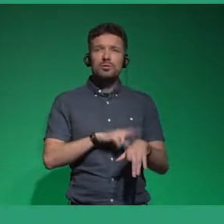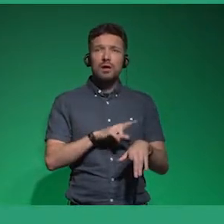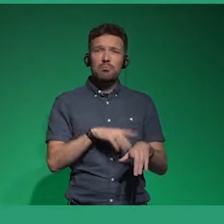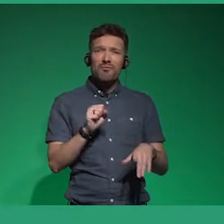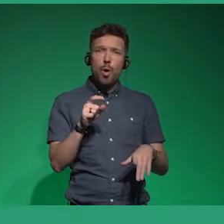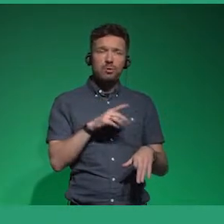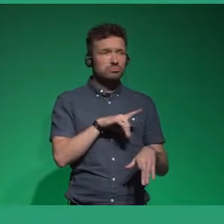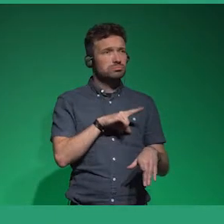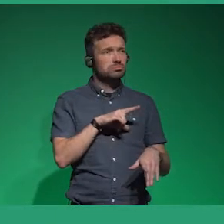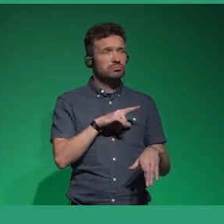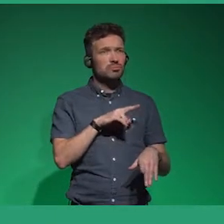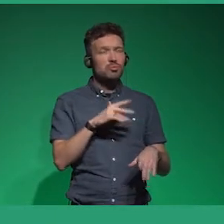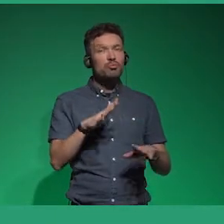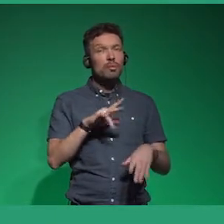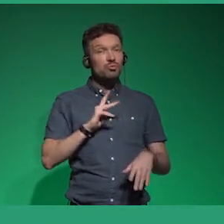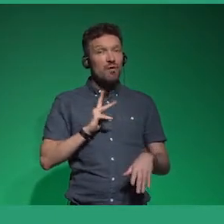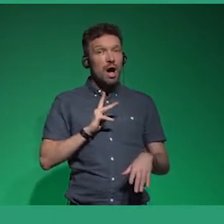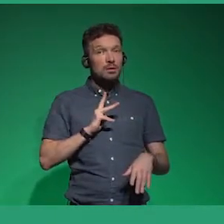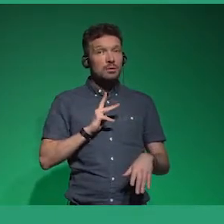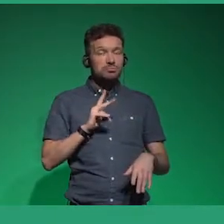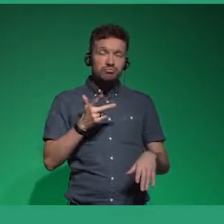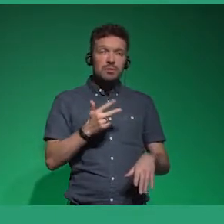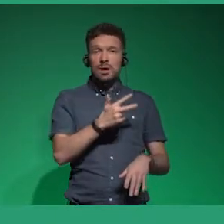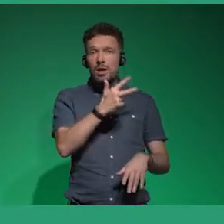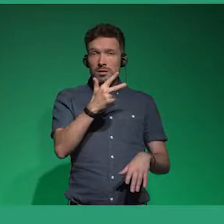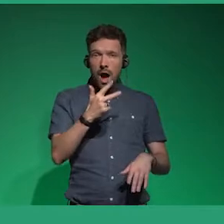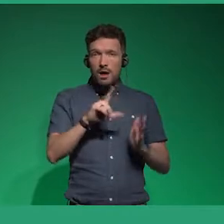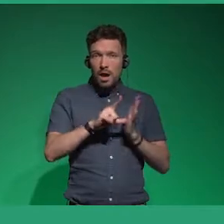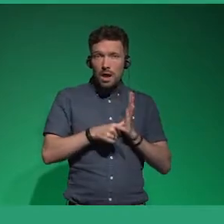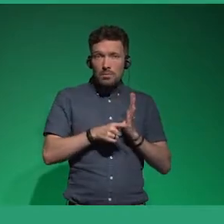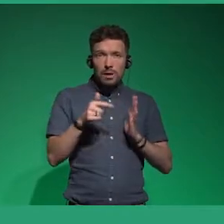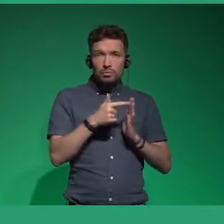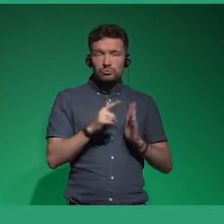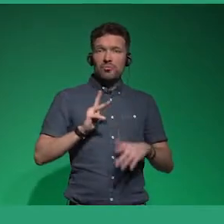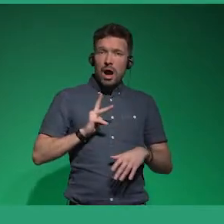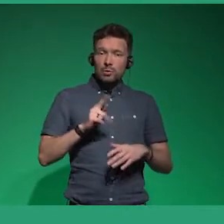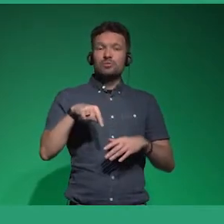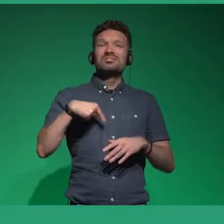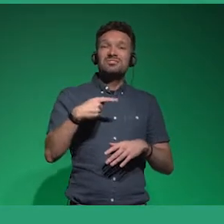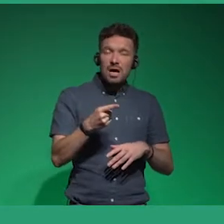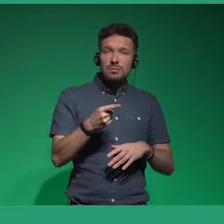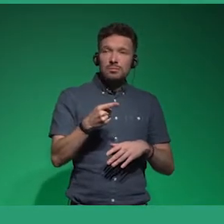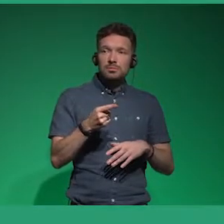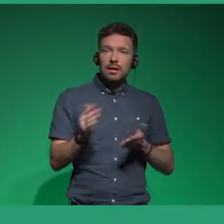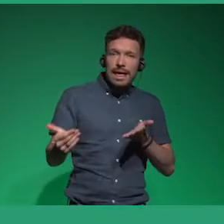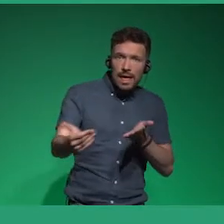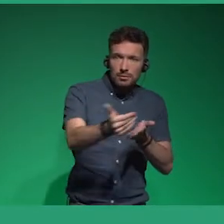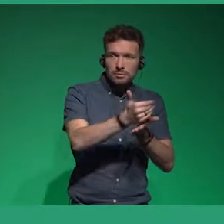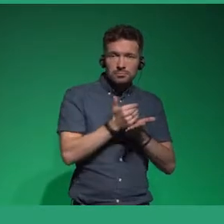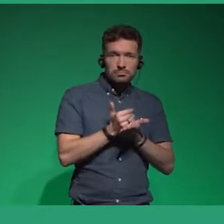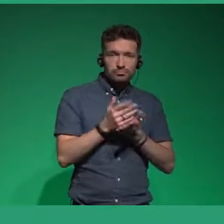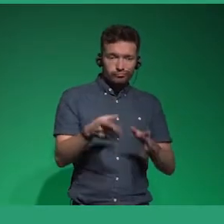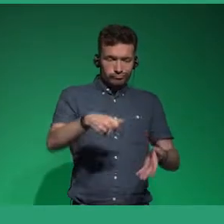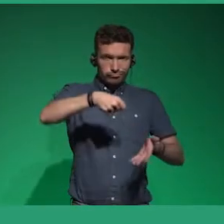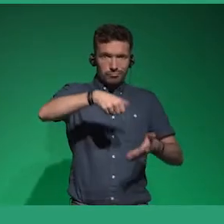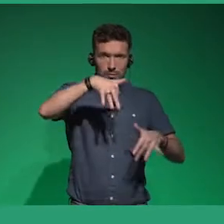Kemudian yeah, after this some of you guys can drink. Kopi yang kita tanam itu yang pertama itu banyak